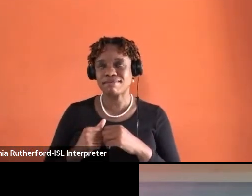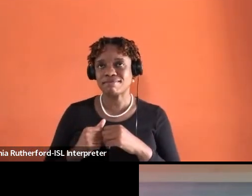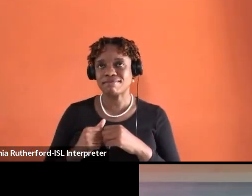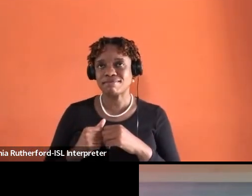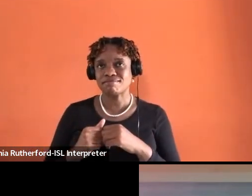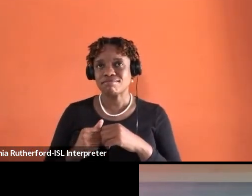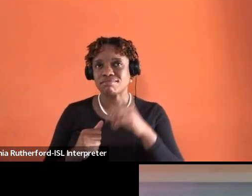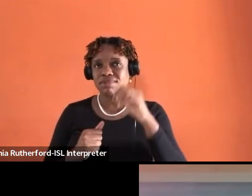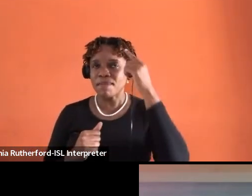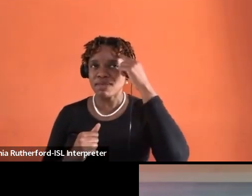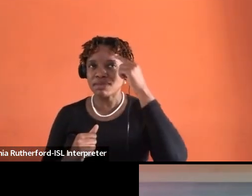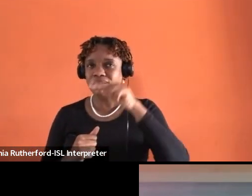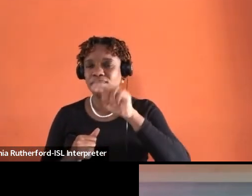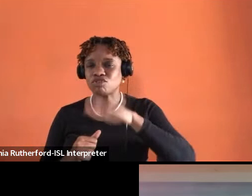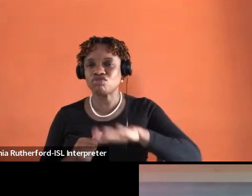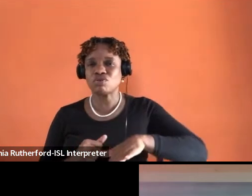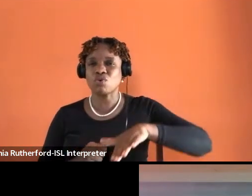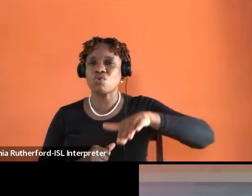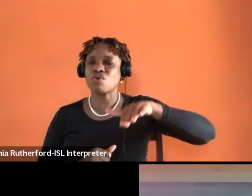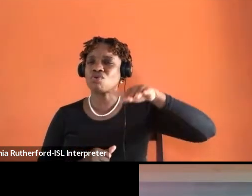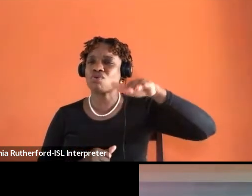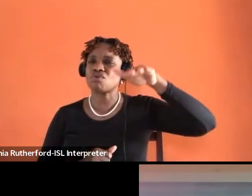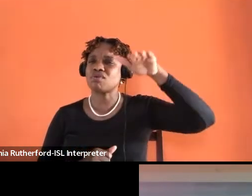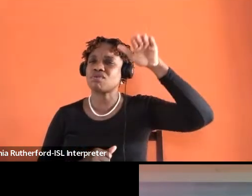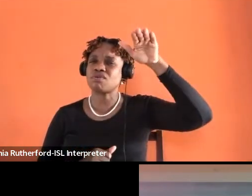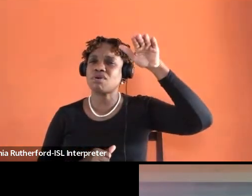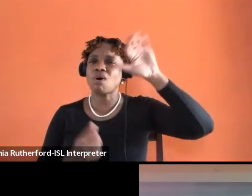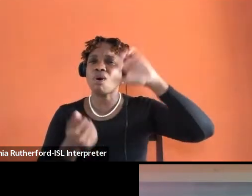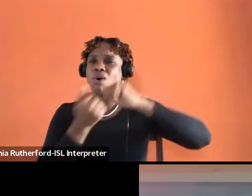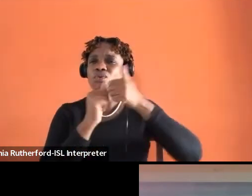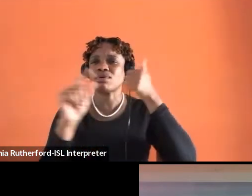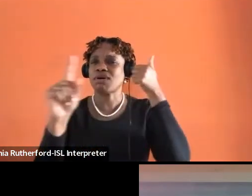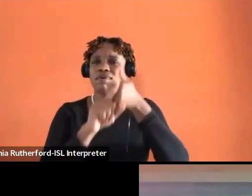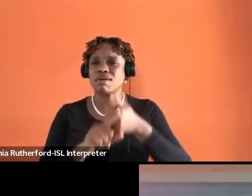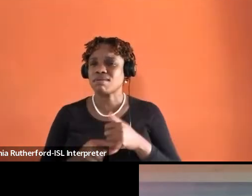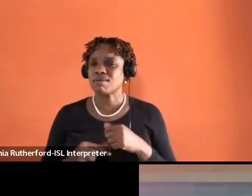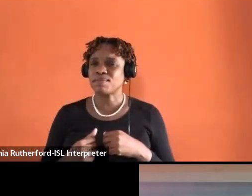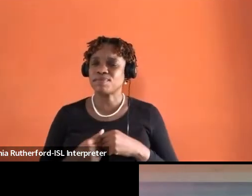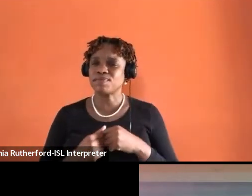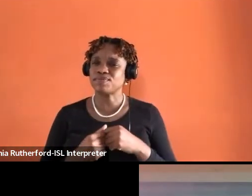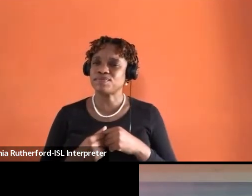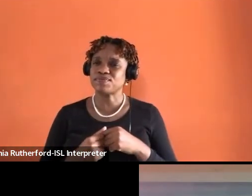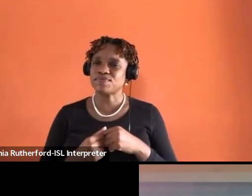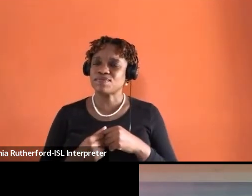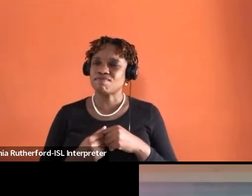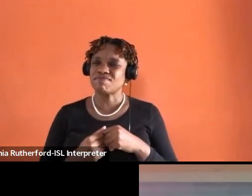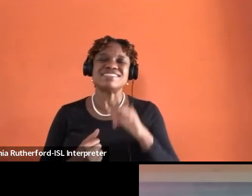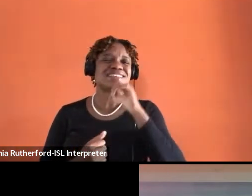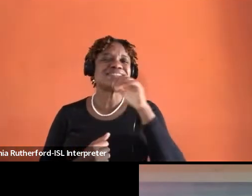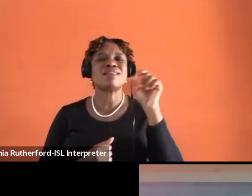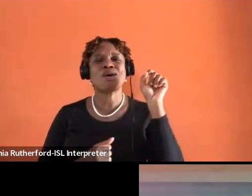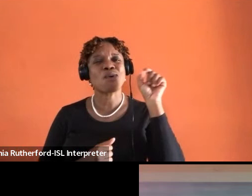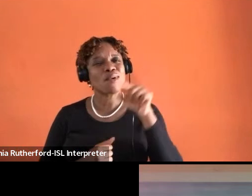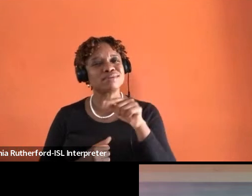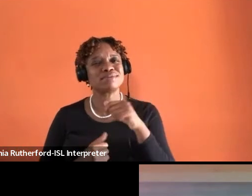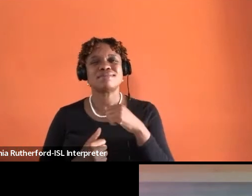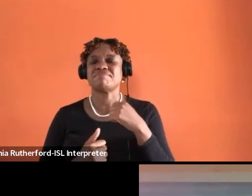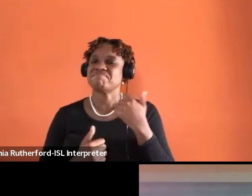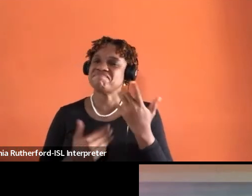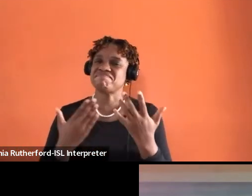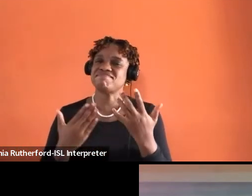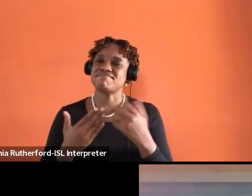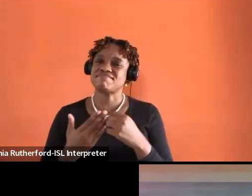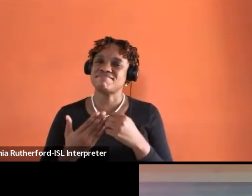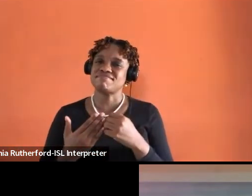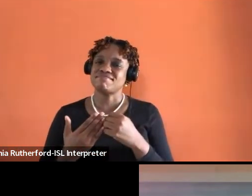grew older and as they grew into adulthood as well. So that's my, it's not really a question. I don't know if it's a question,